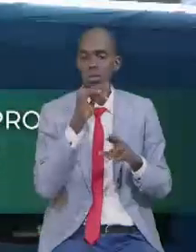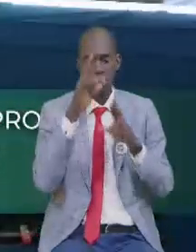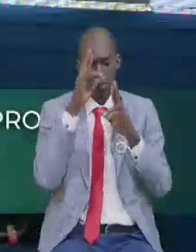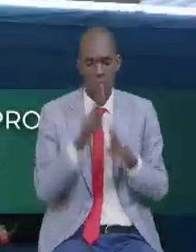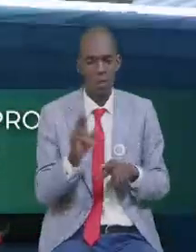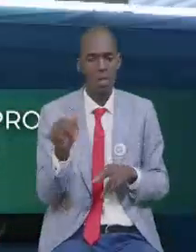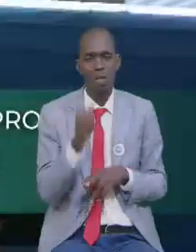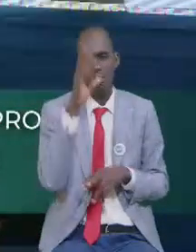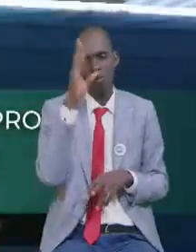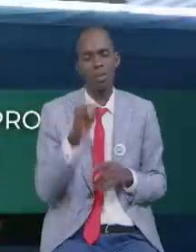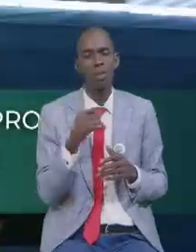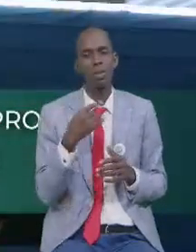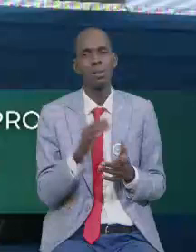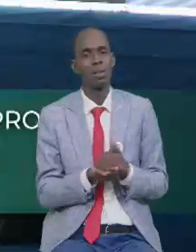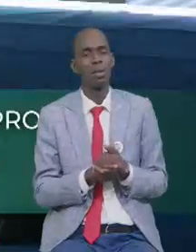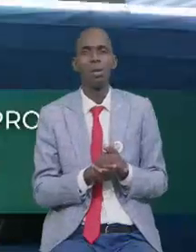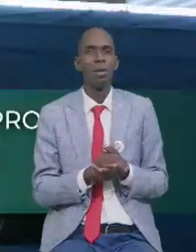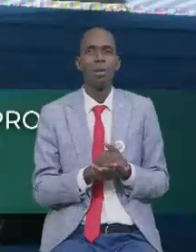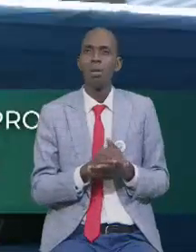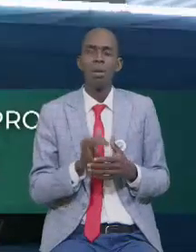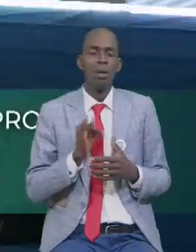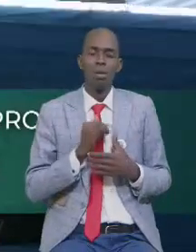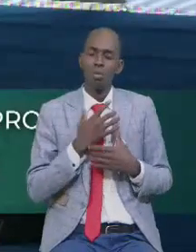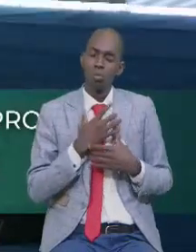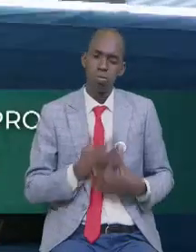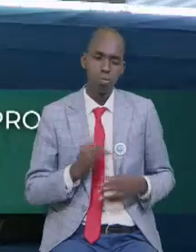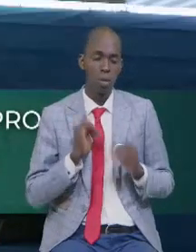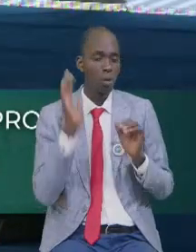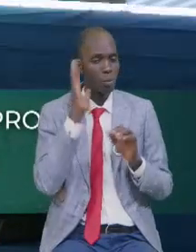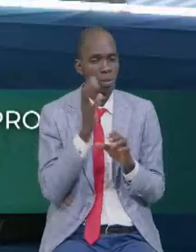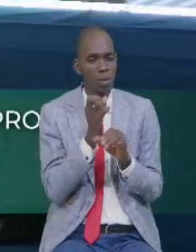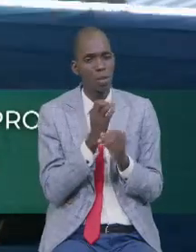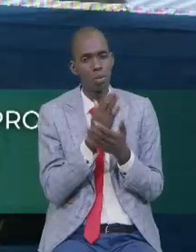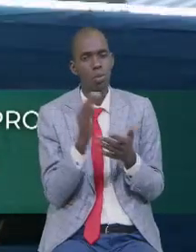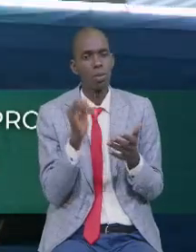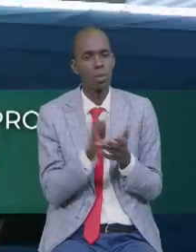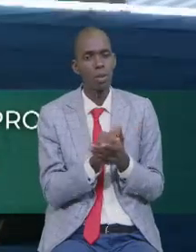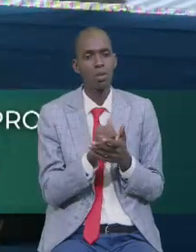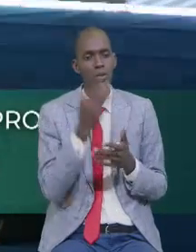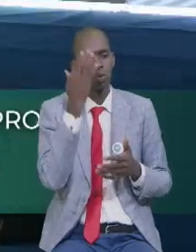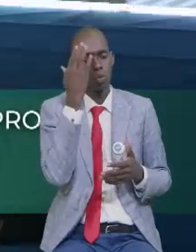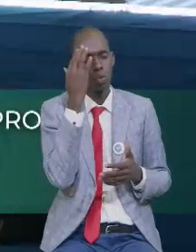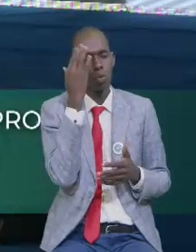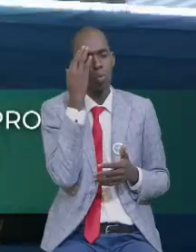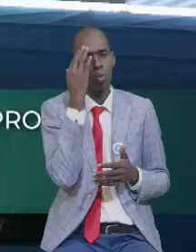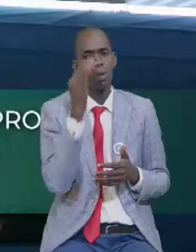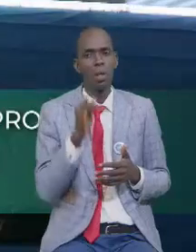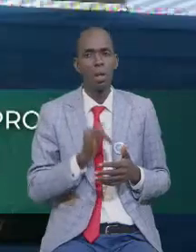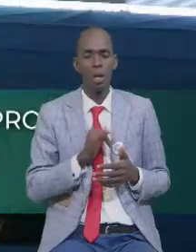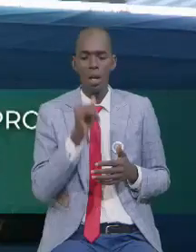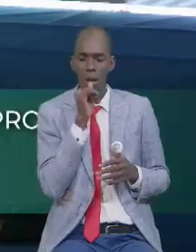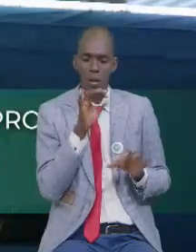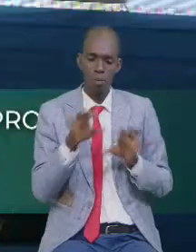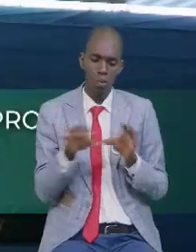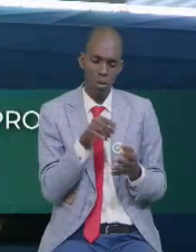Oh, you said, I wish I had somebody that knows I'm running for God, that knows I'm doing this for God,